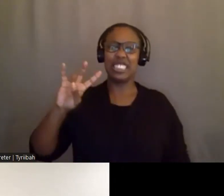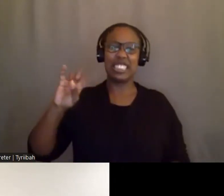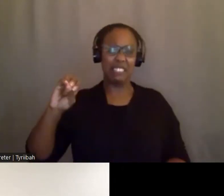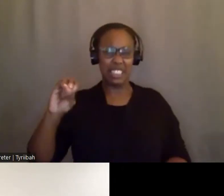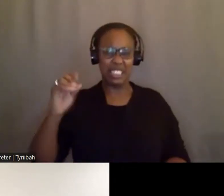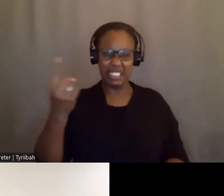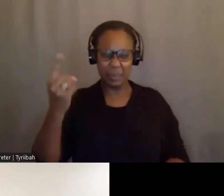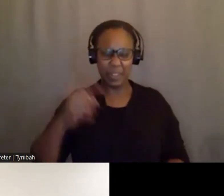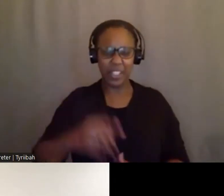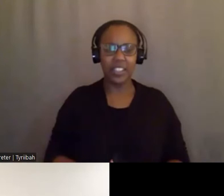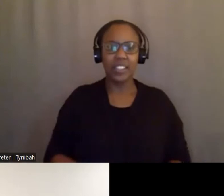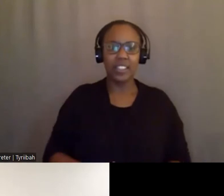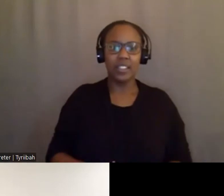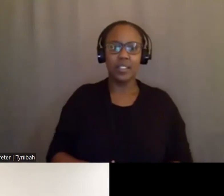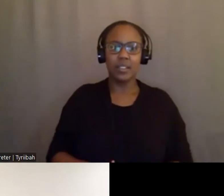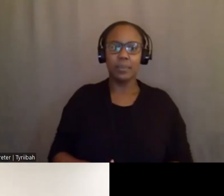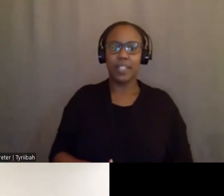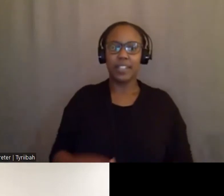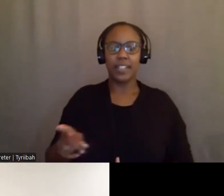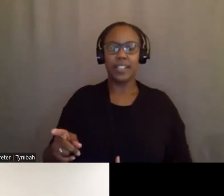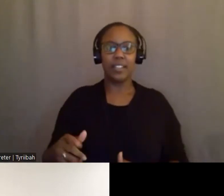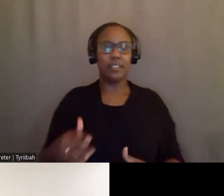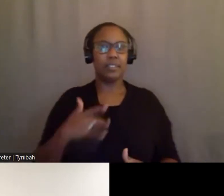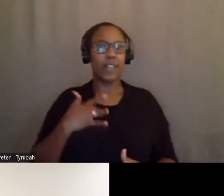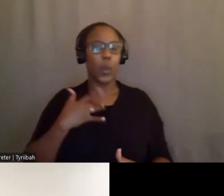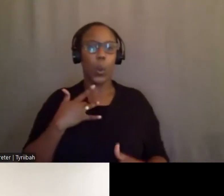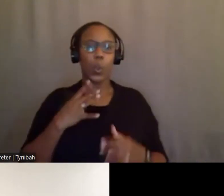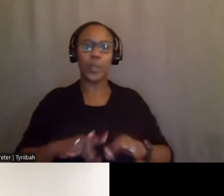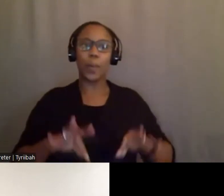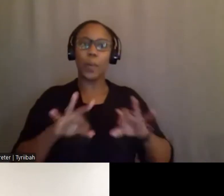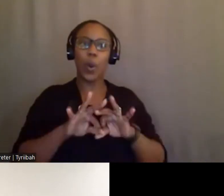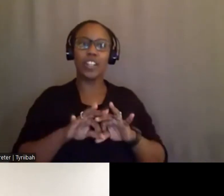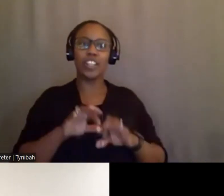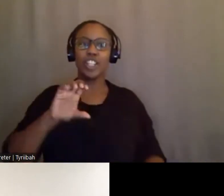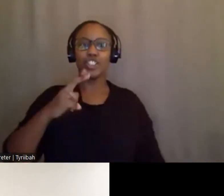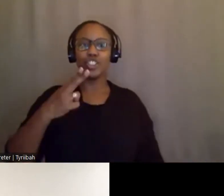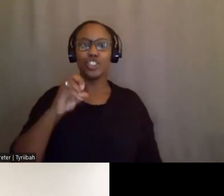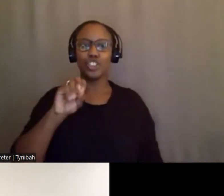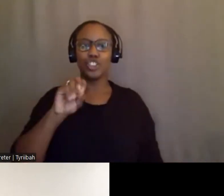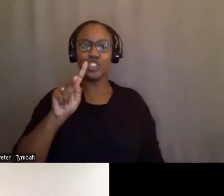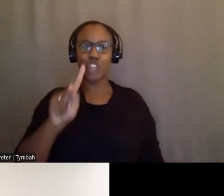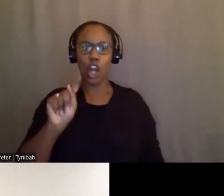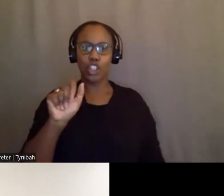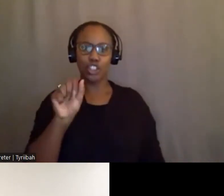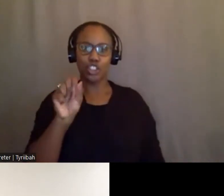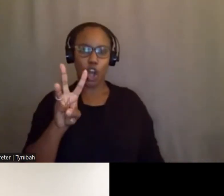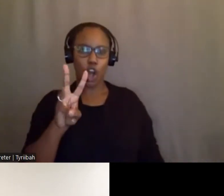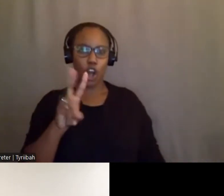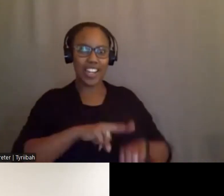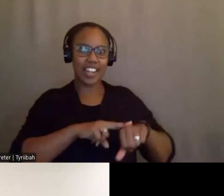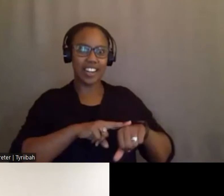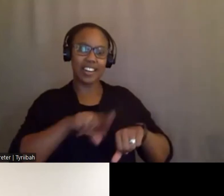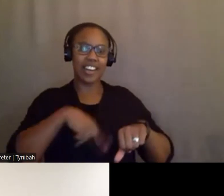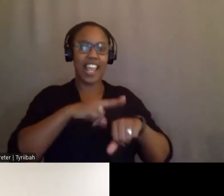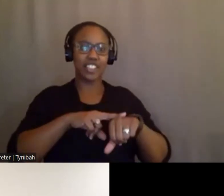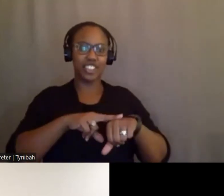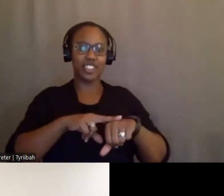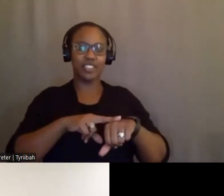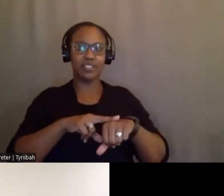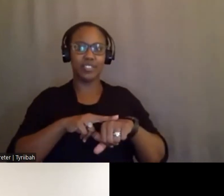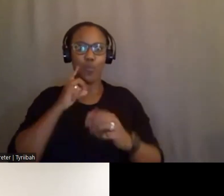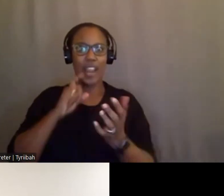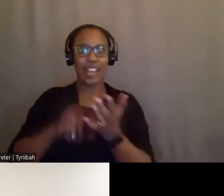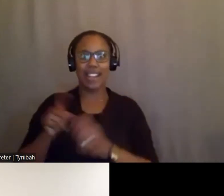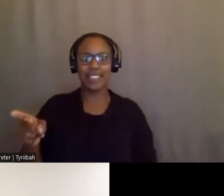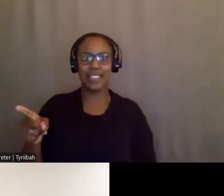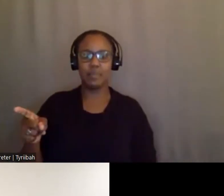the Choctaw Nation. So if you, there was someone else who mentioned a question where they said they read an article about what it's